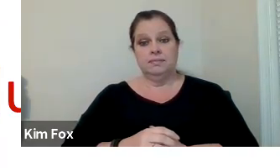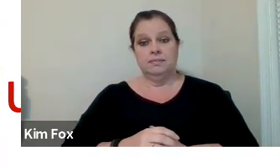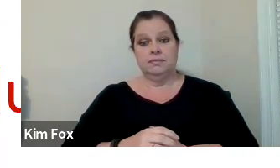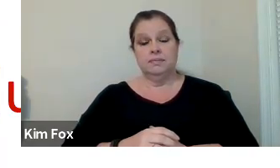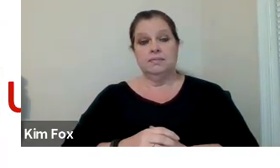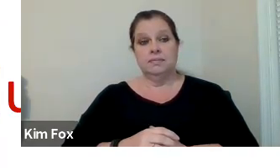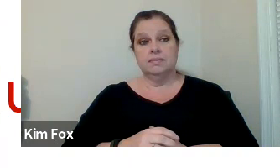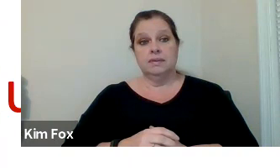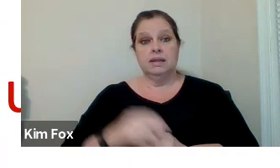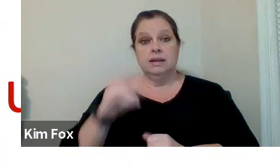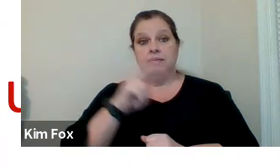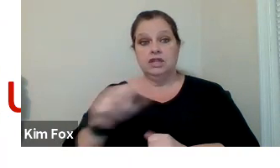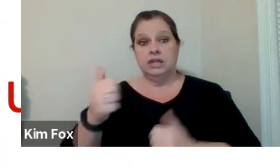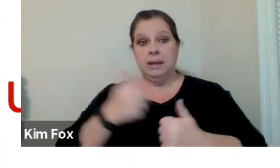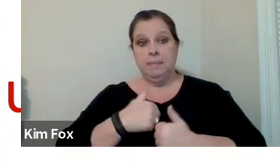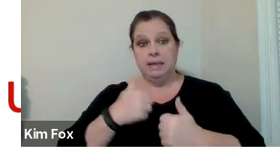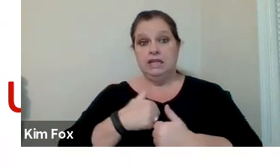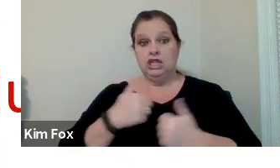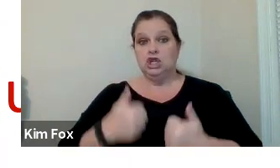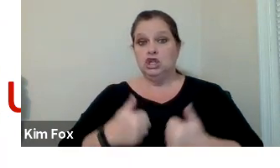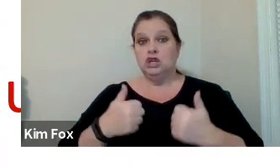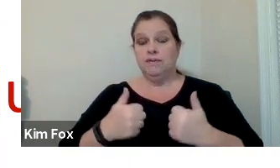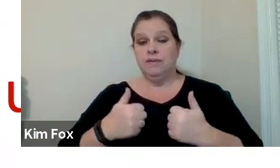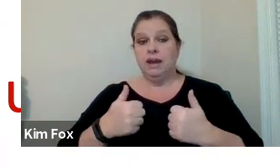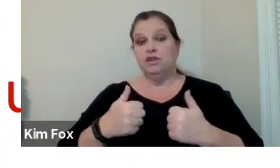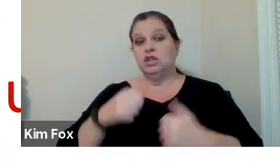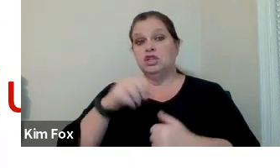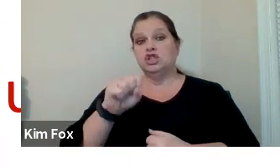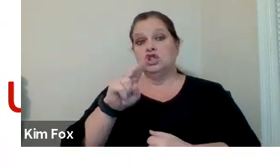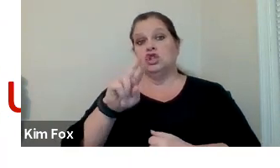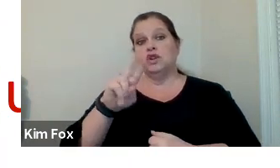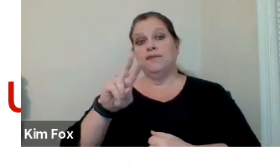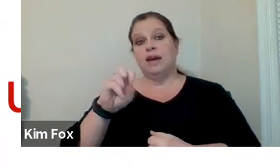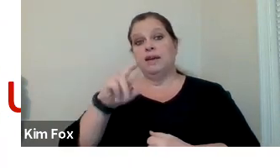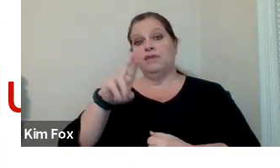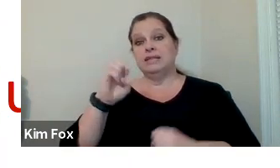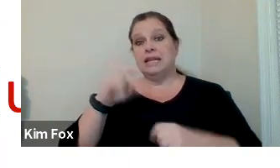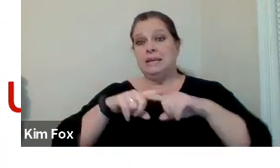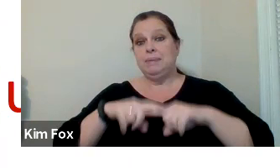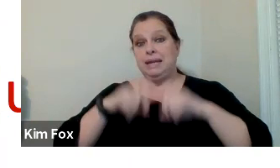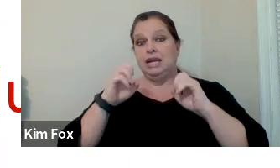The Virginia Military Survivors and Dependents Education Program,